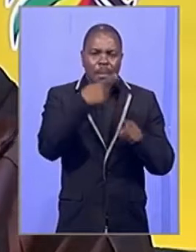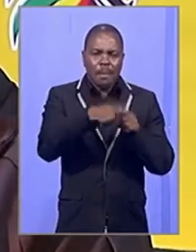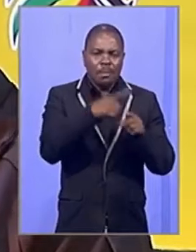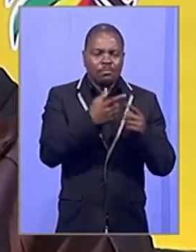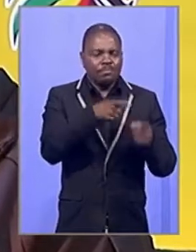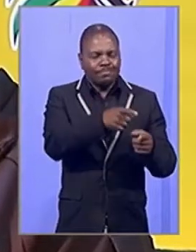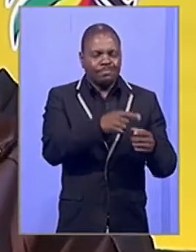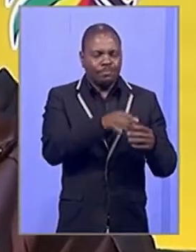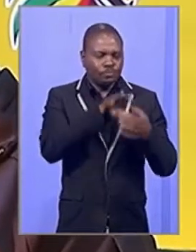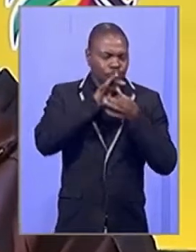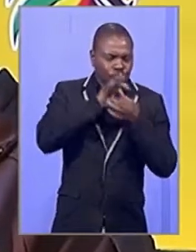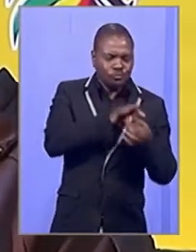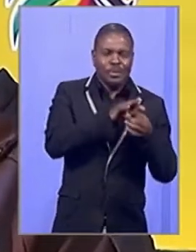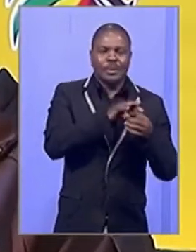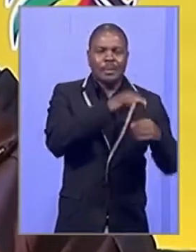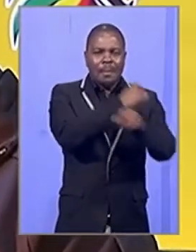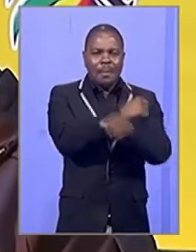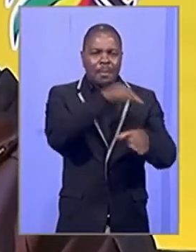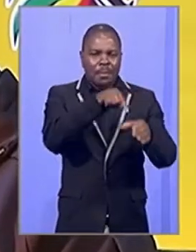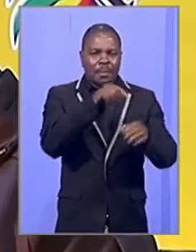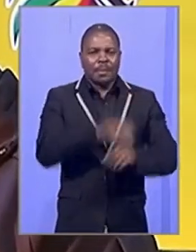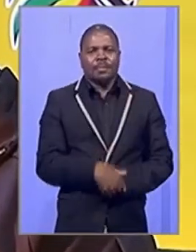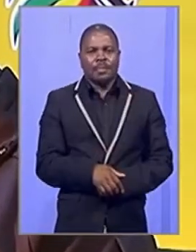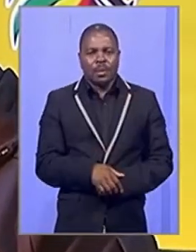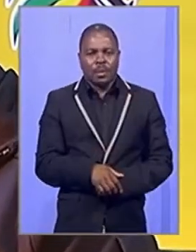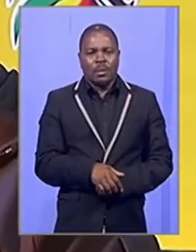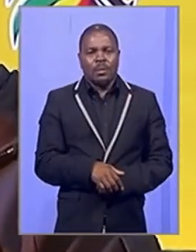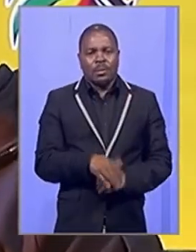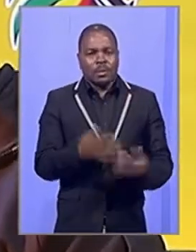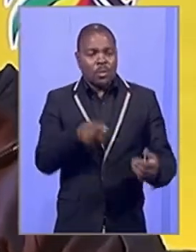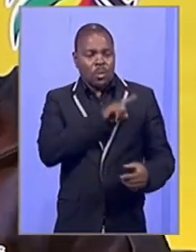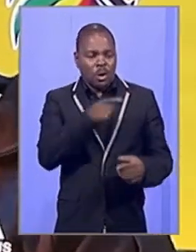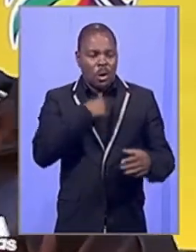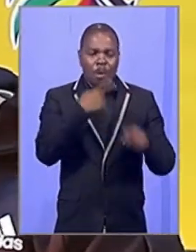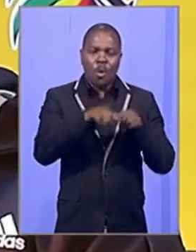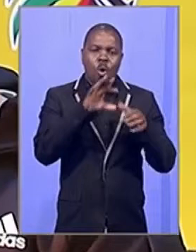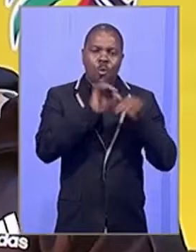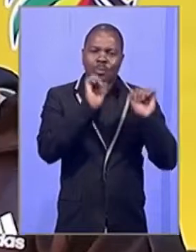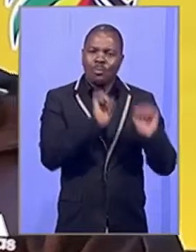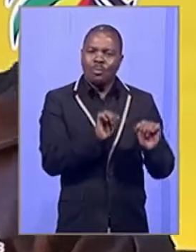Pirates, to play this type of games, especially when we play home.